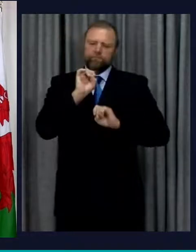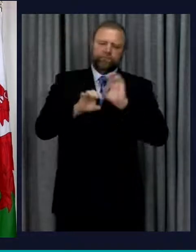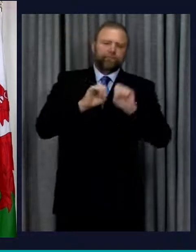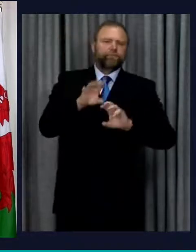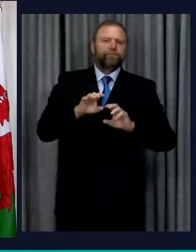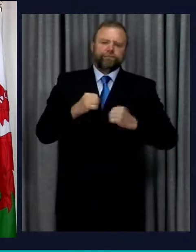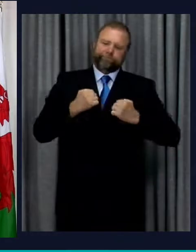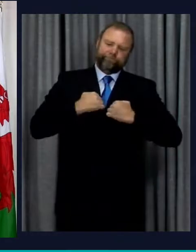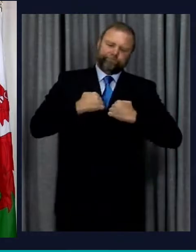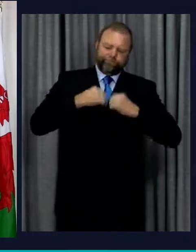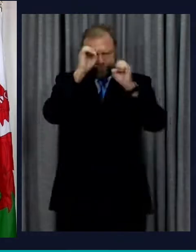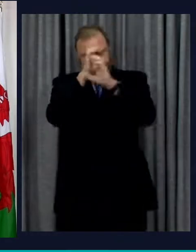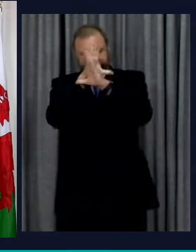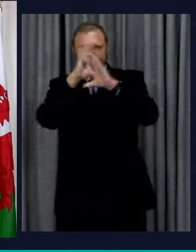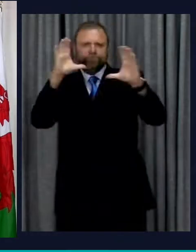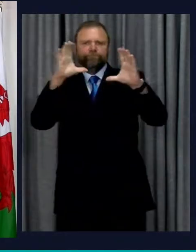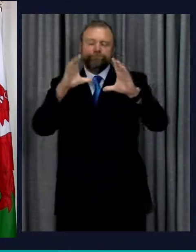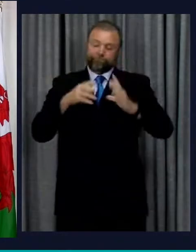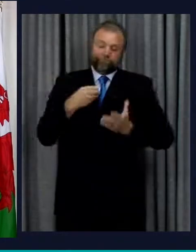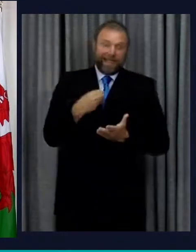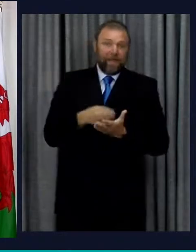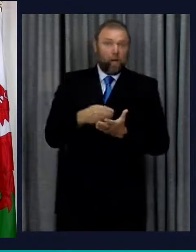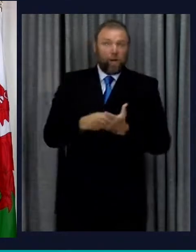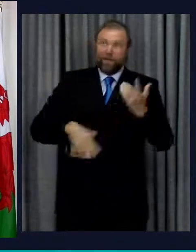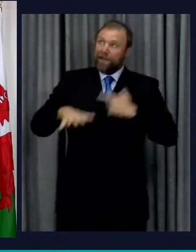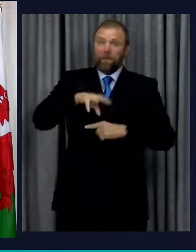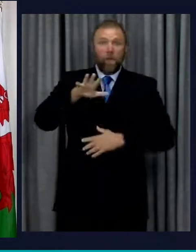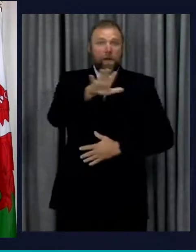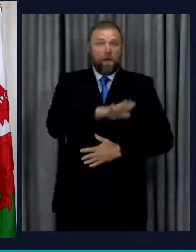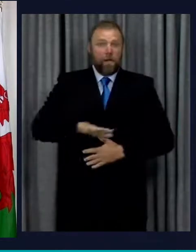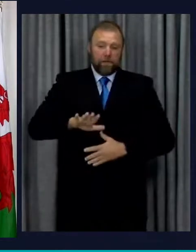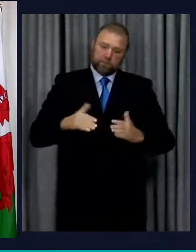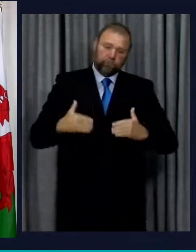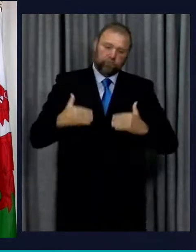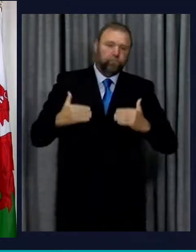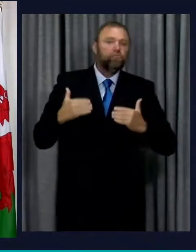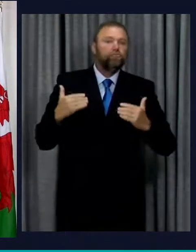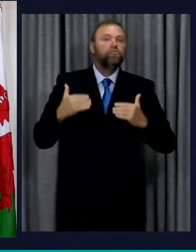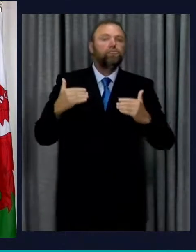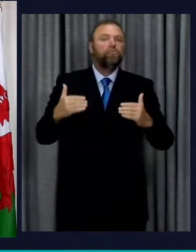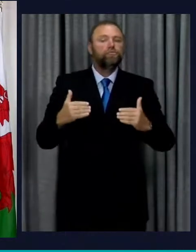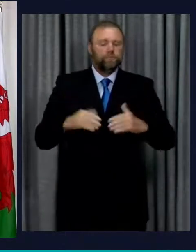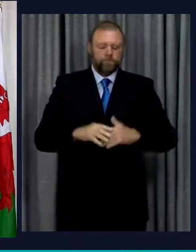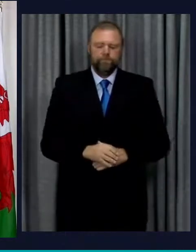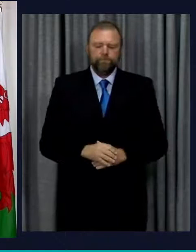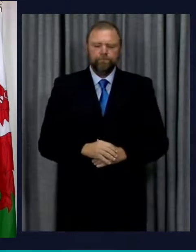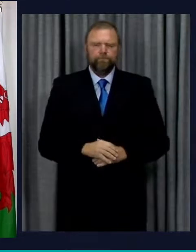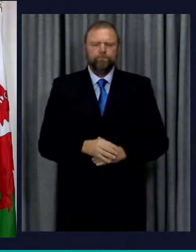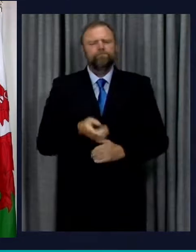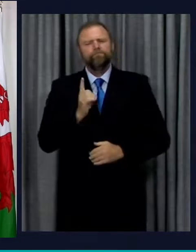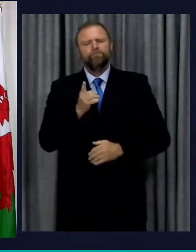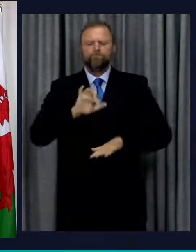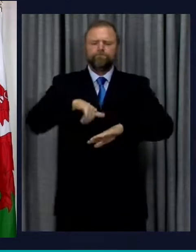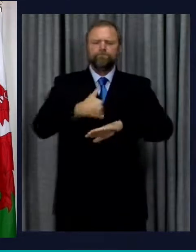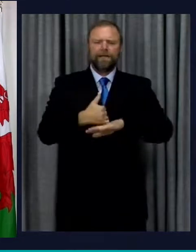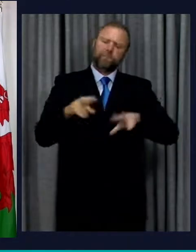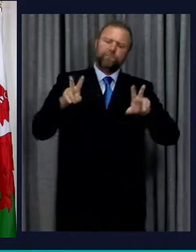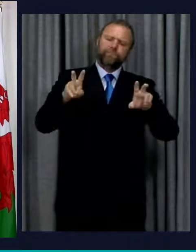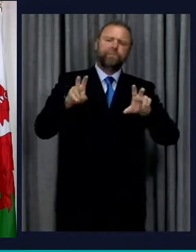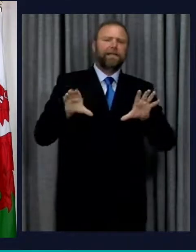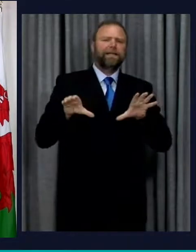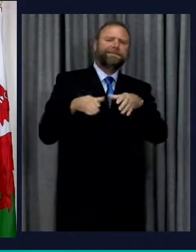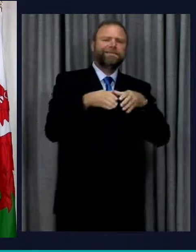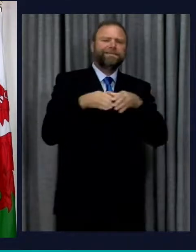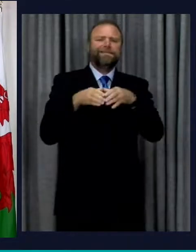moving the Welsh economy forward post-pandemic. This will be based around a Team Wales model that offers as